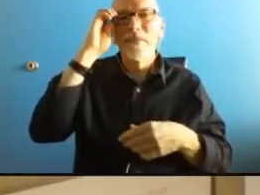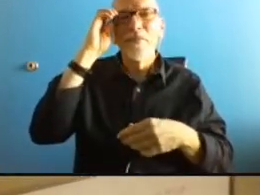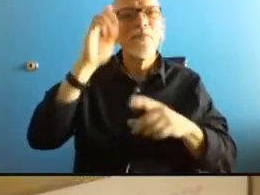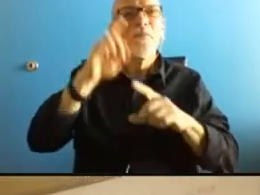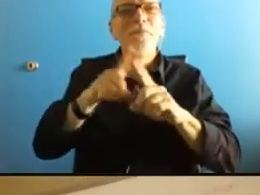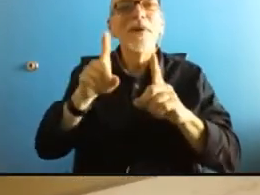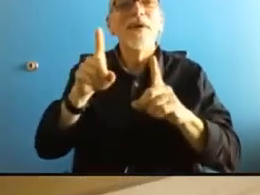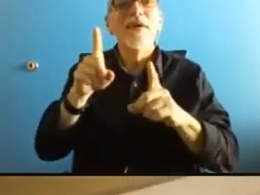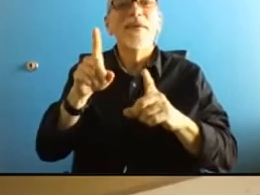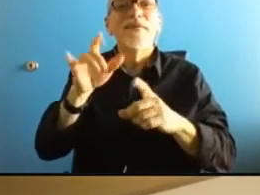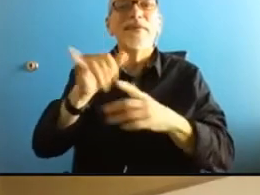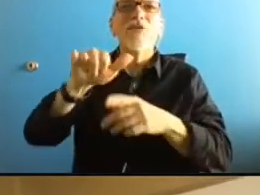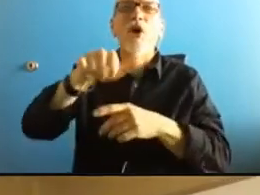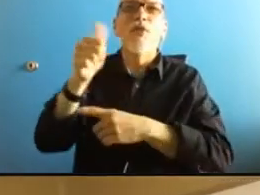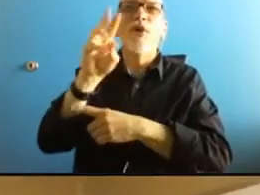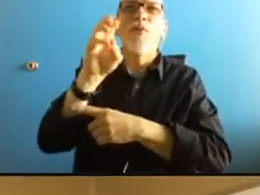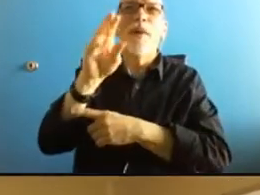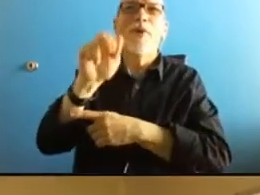but that's another webinar.